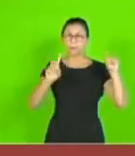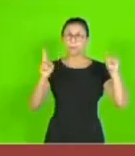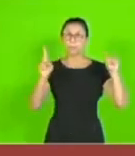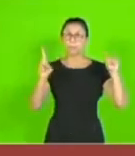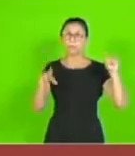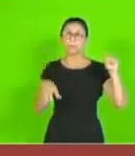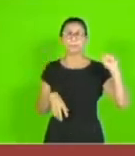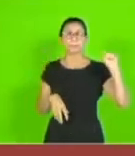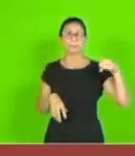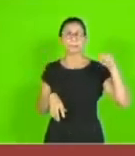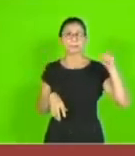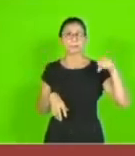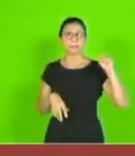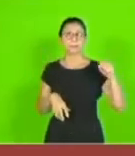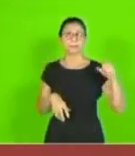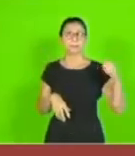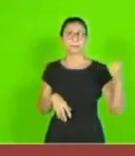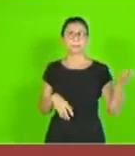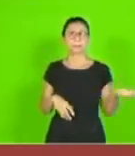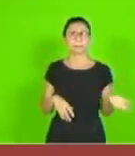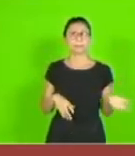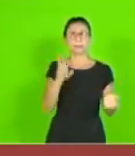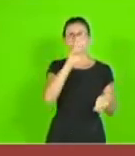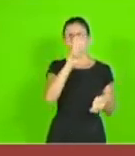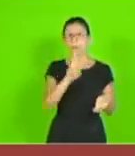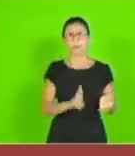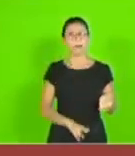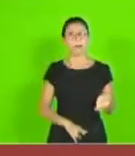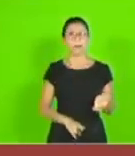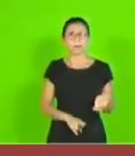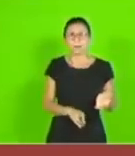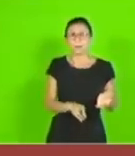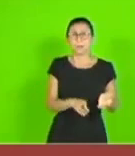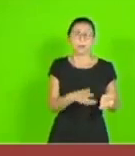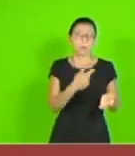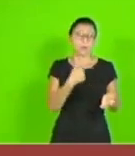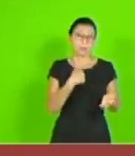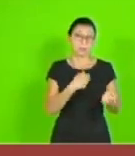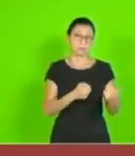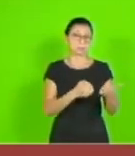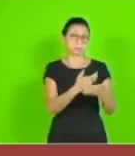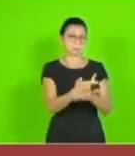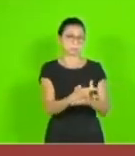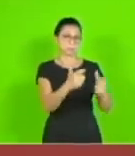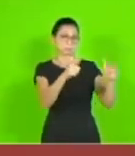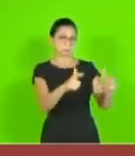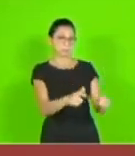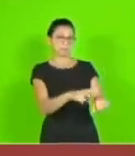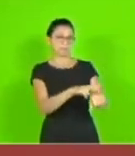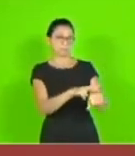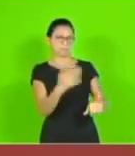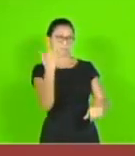yes or no? So why did they give excuses? What was the reason for this?